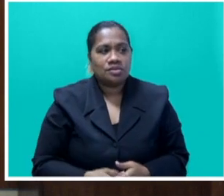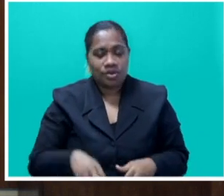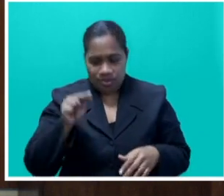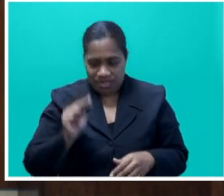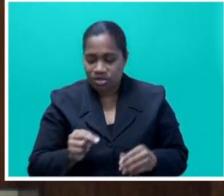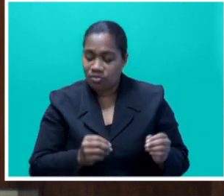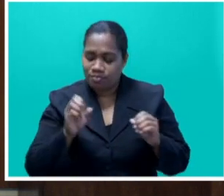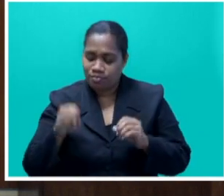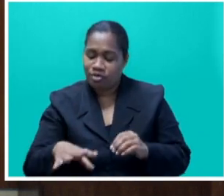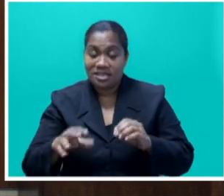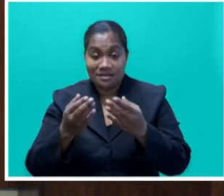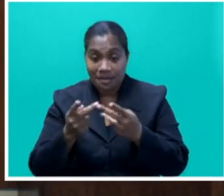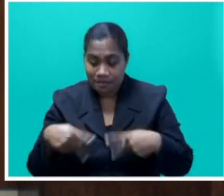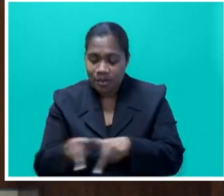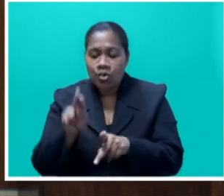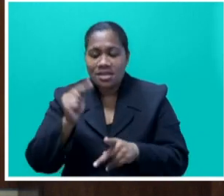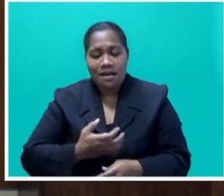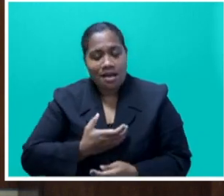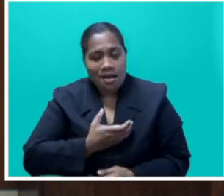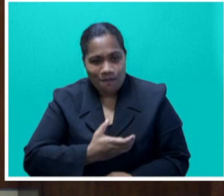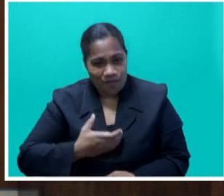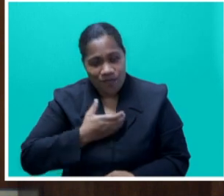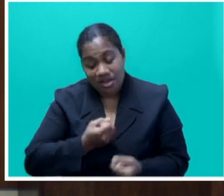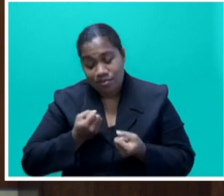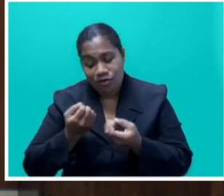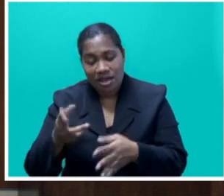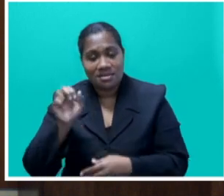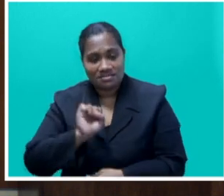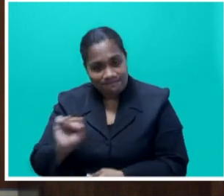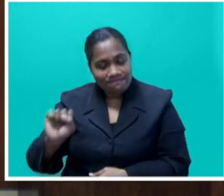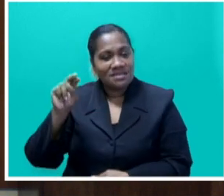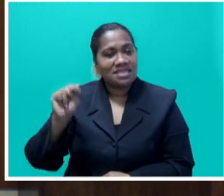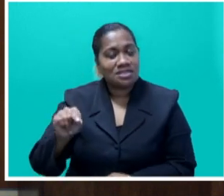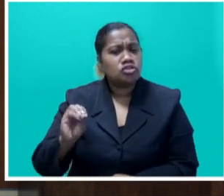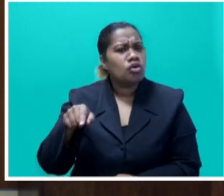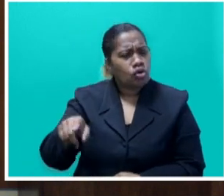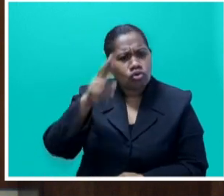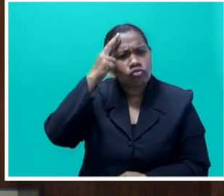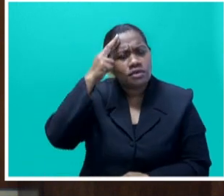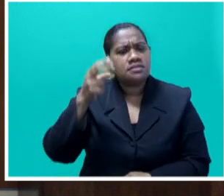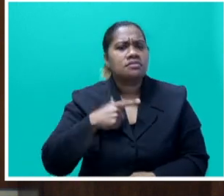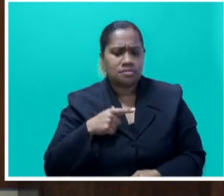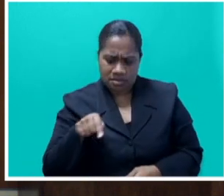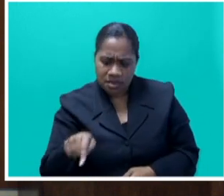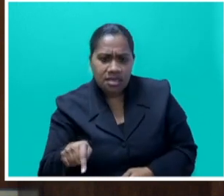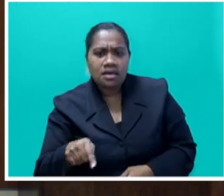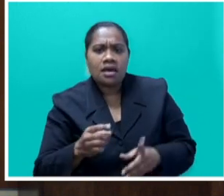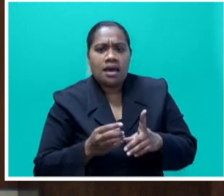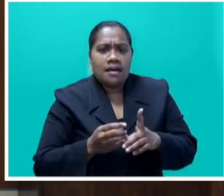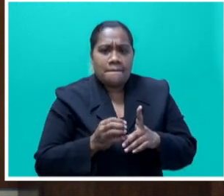comfort and they provide them with all their needs. So it is for this reason that the government has embarked to upgrade